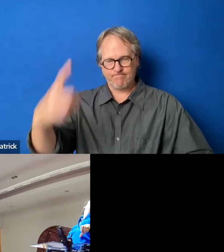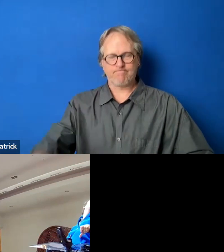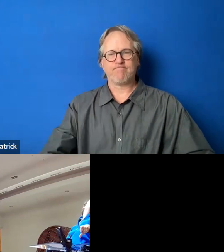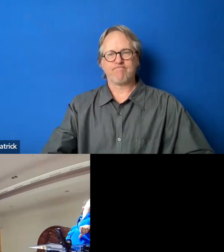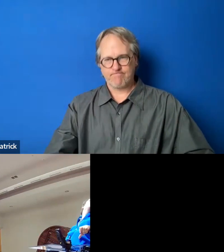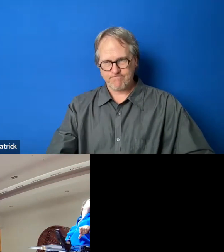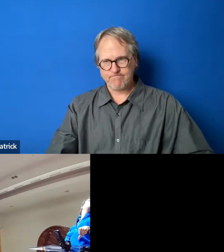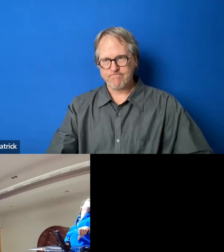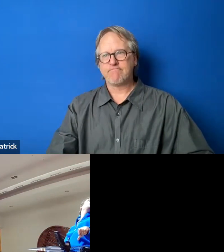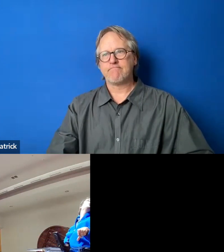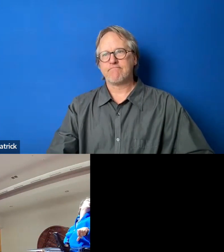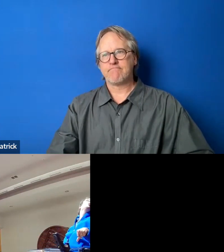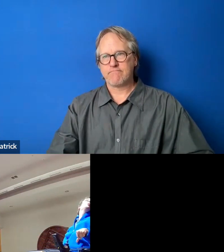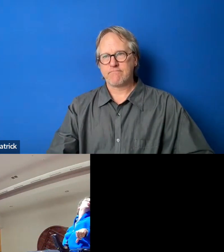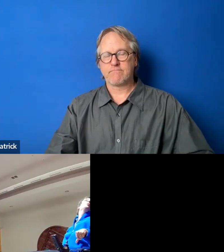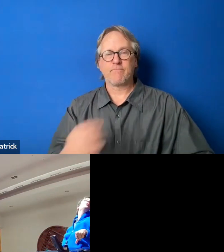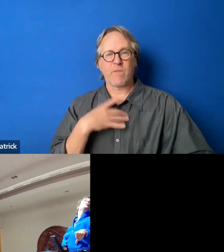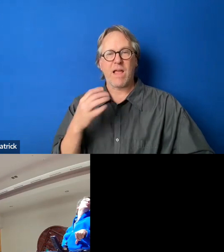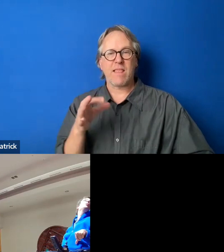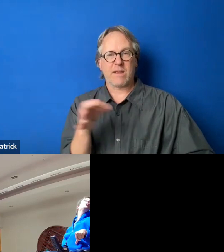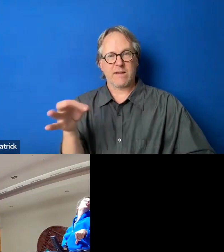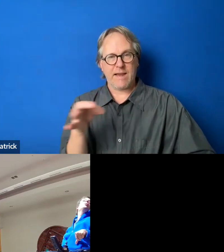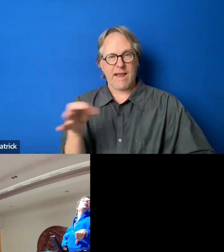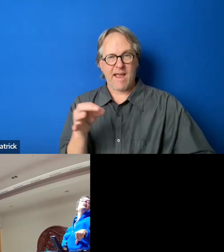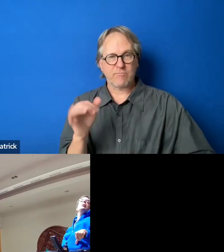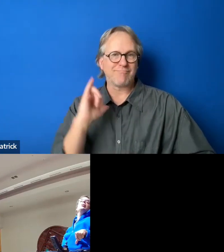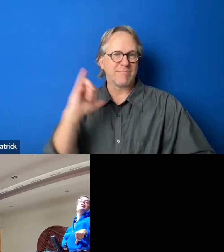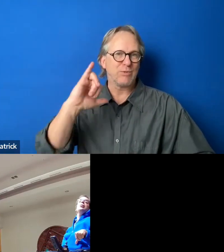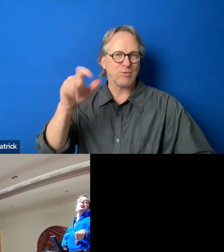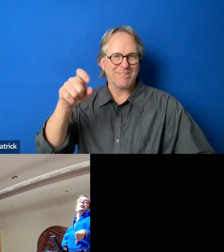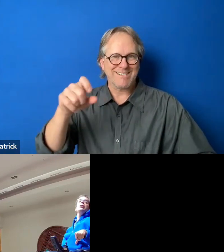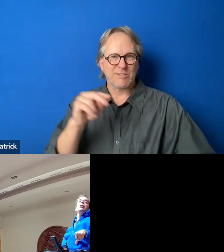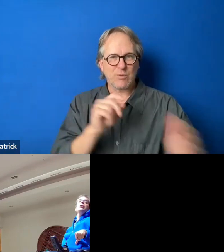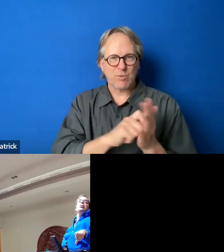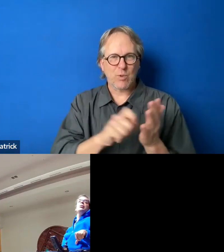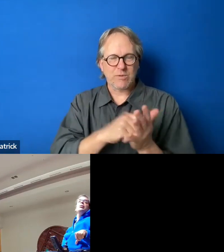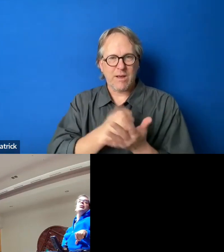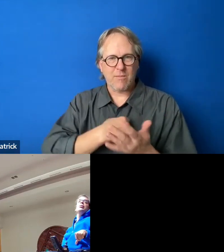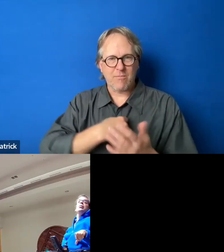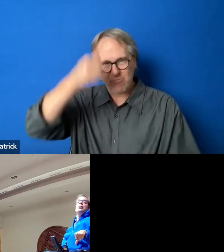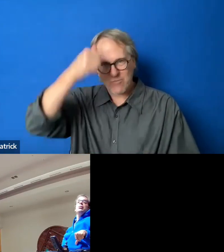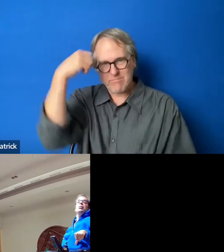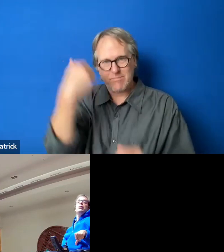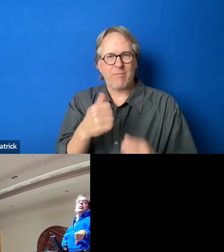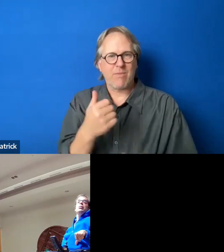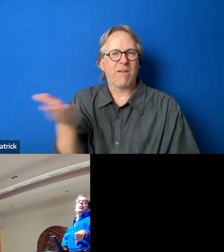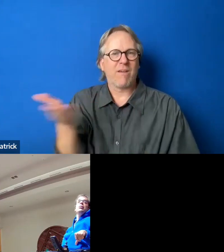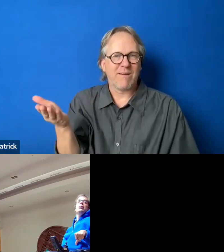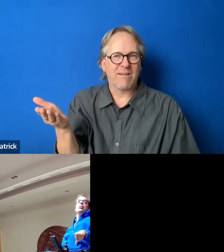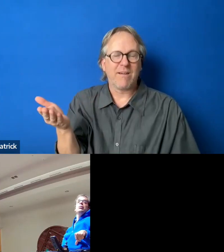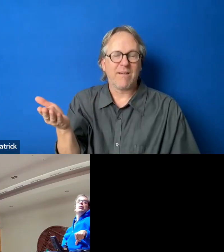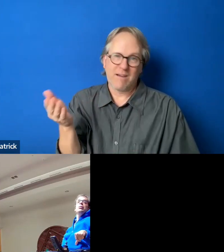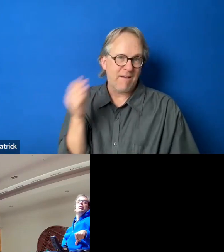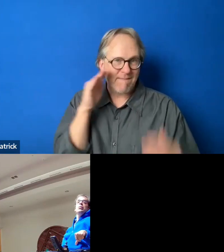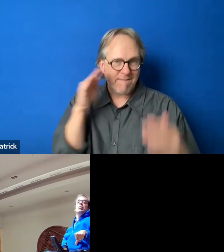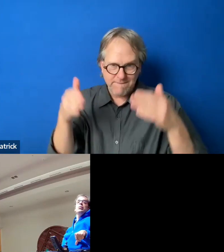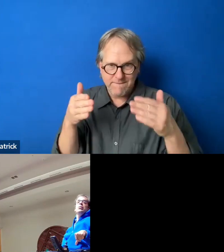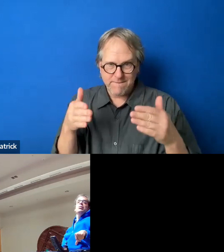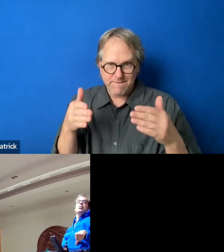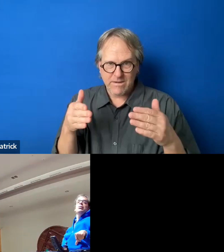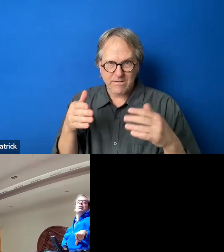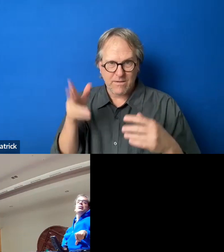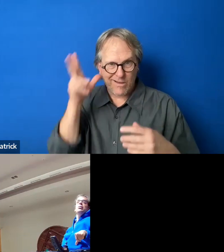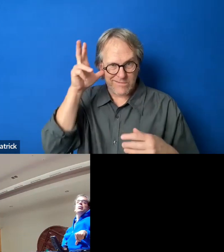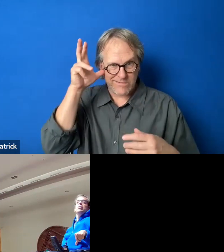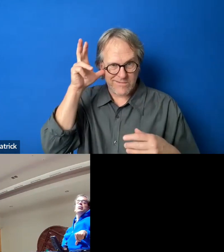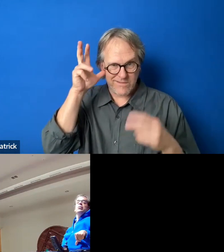I like the captions because I also need notes to help me remember things and to focus when I take my own